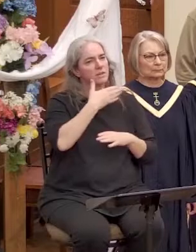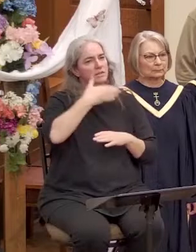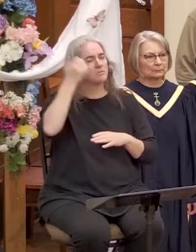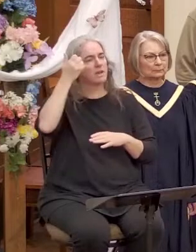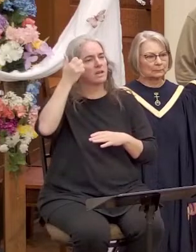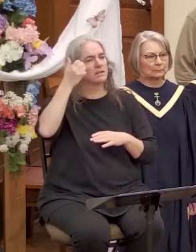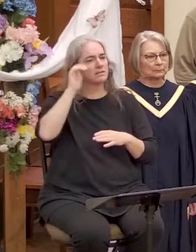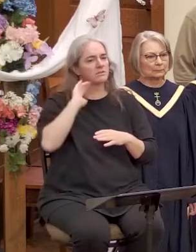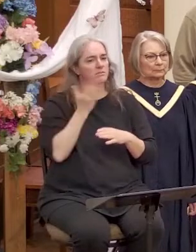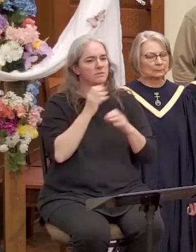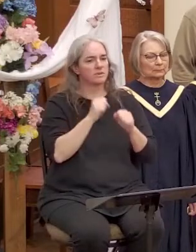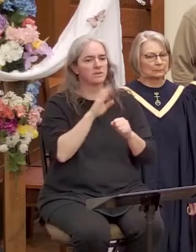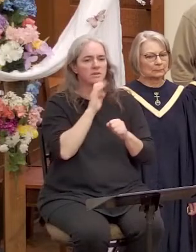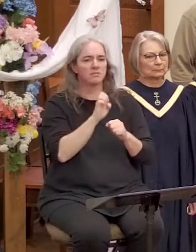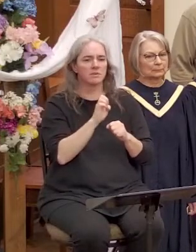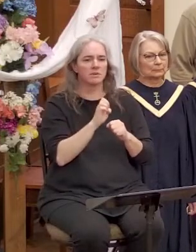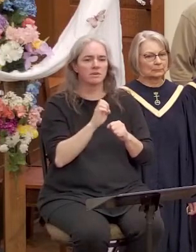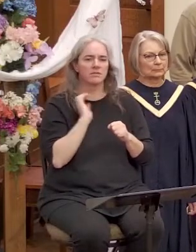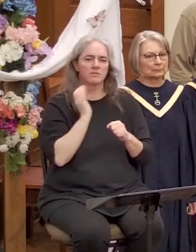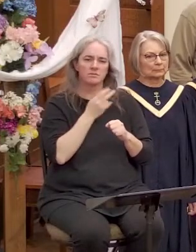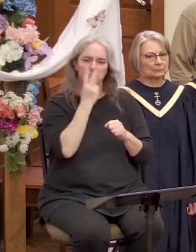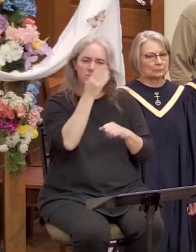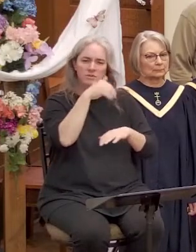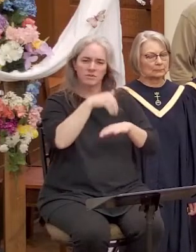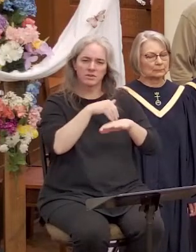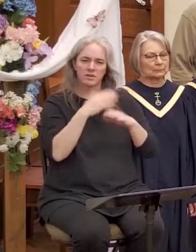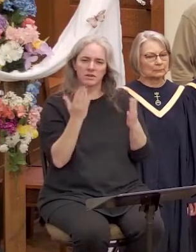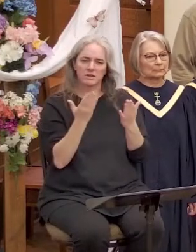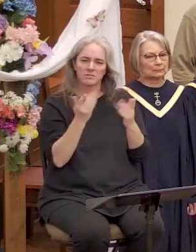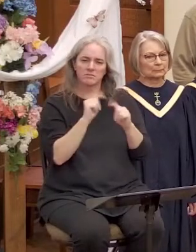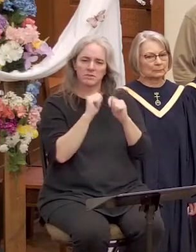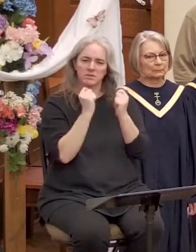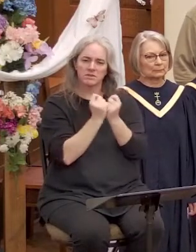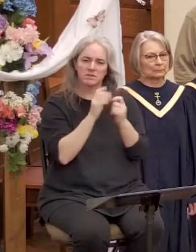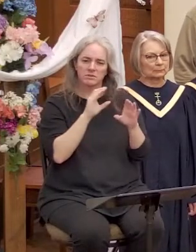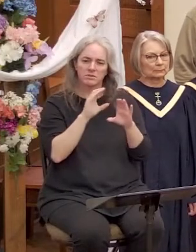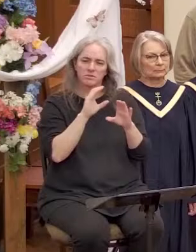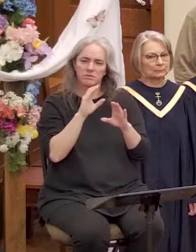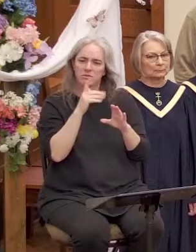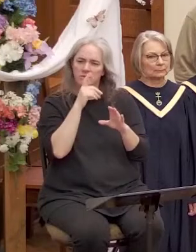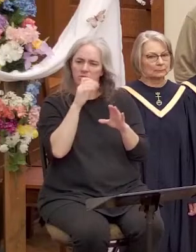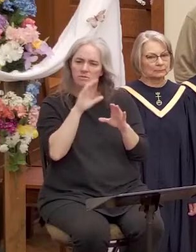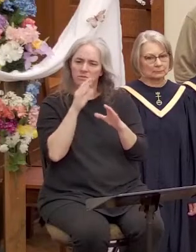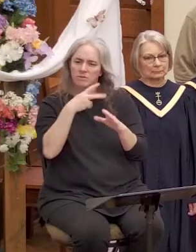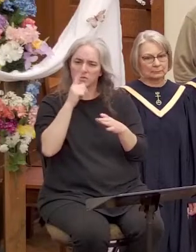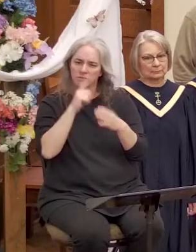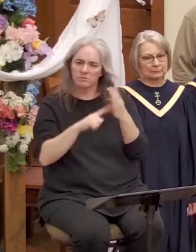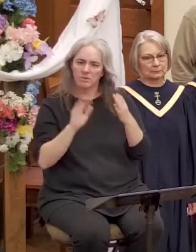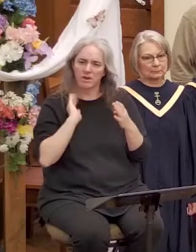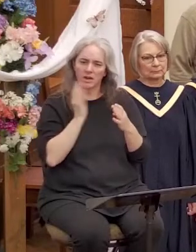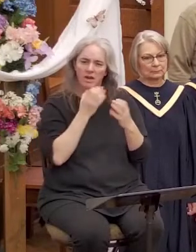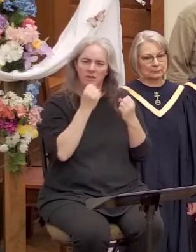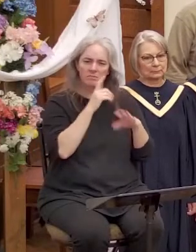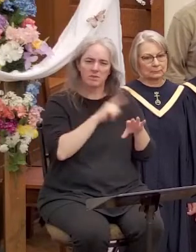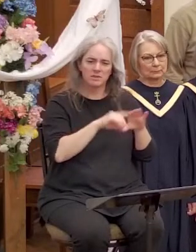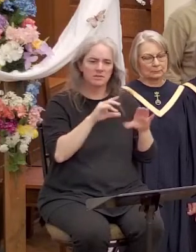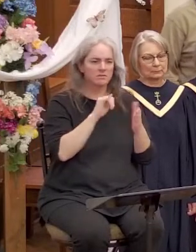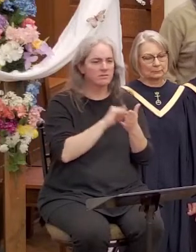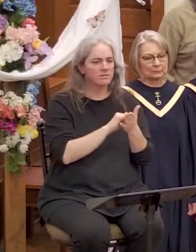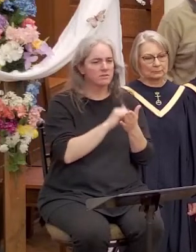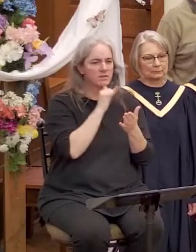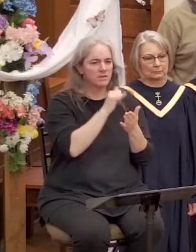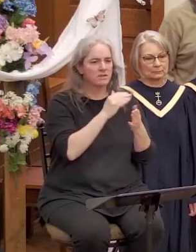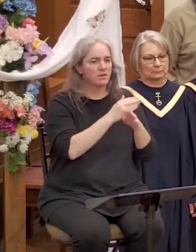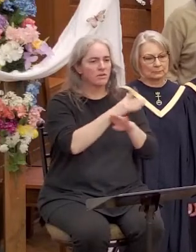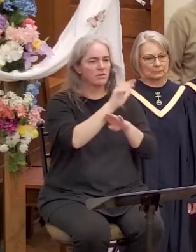be? And so we're going to take a look at the ministry teams and who does what and how often do they do that? And is there overlap